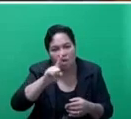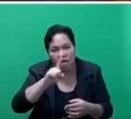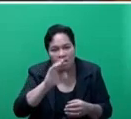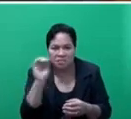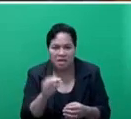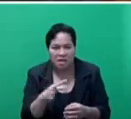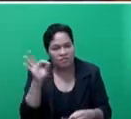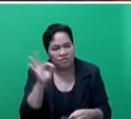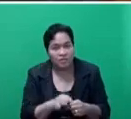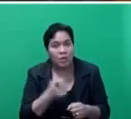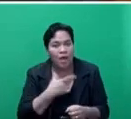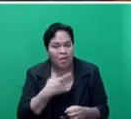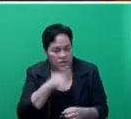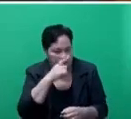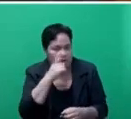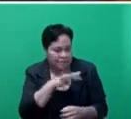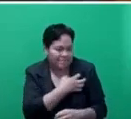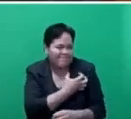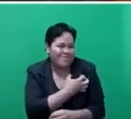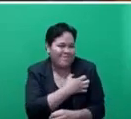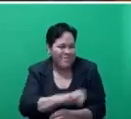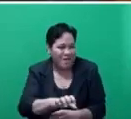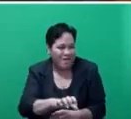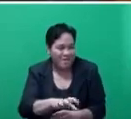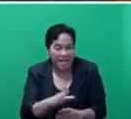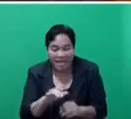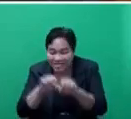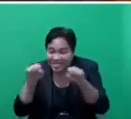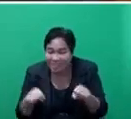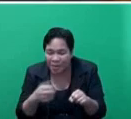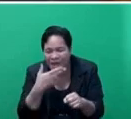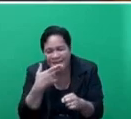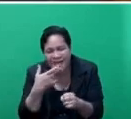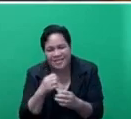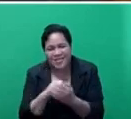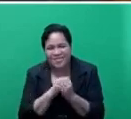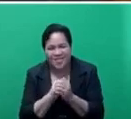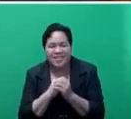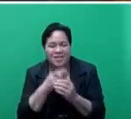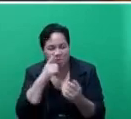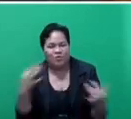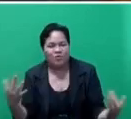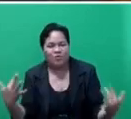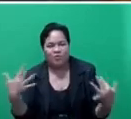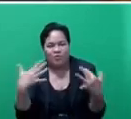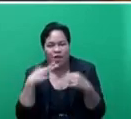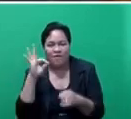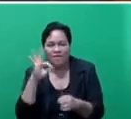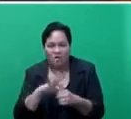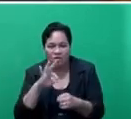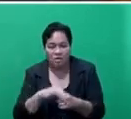empowered, the system was made user-friendly, and people came out to vote. Political